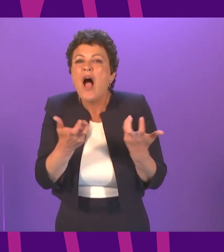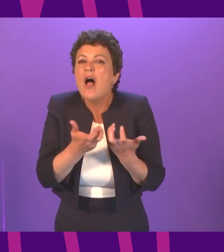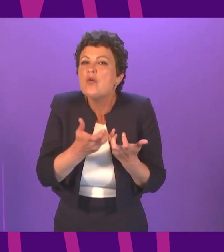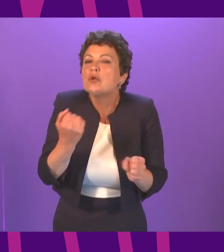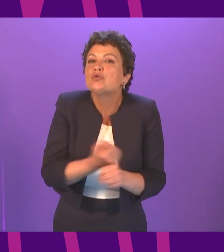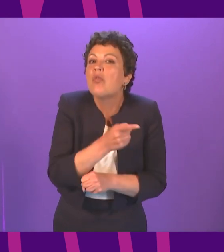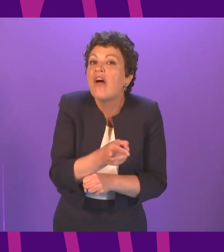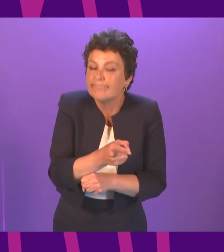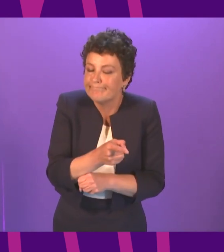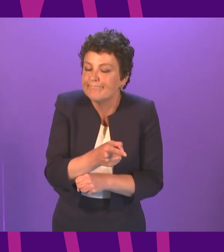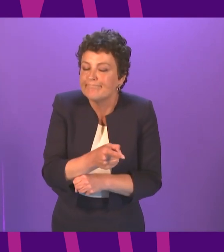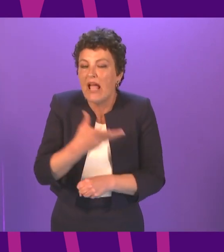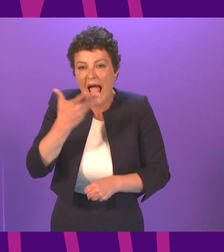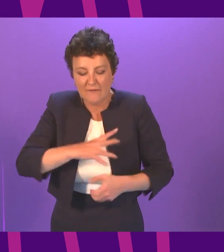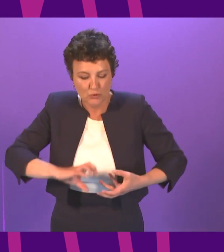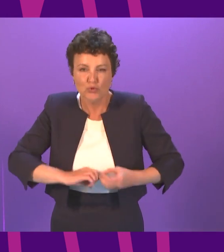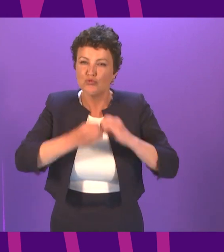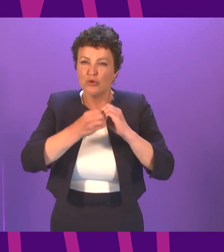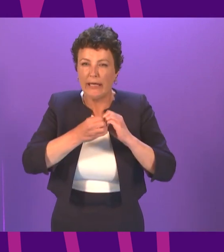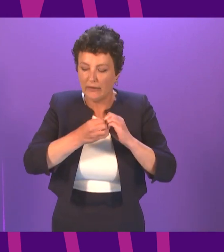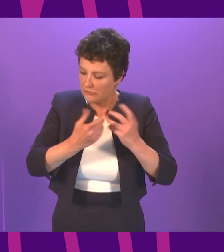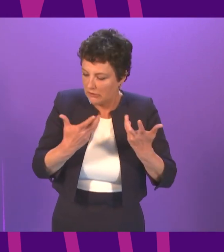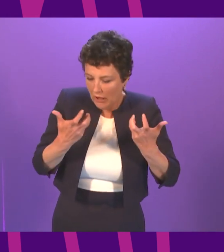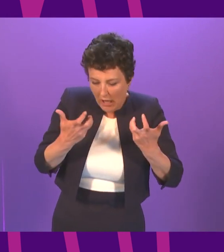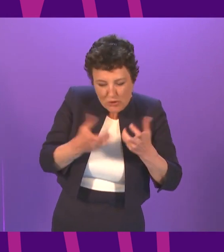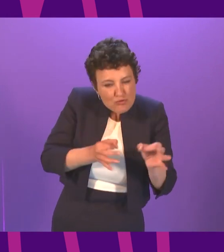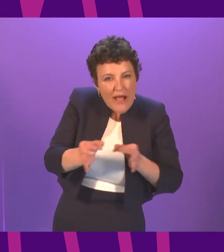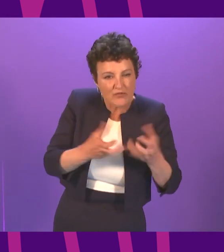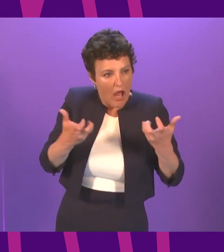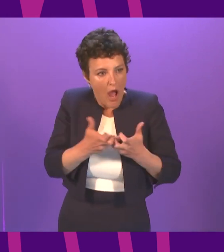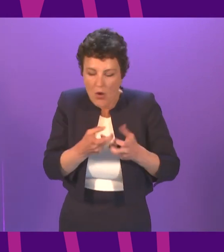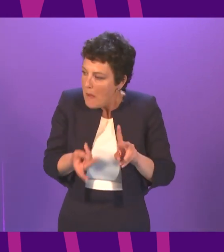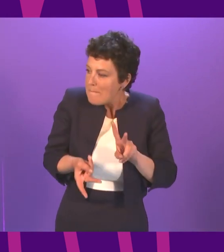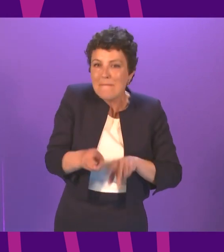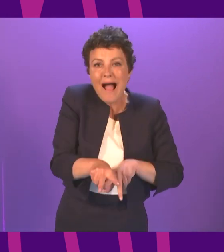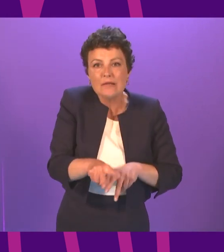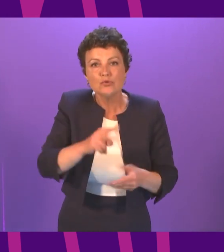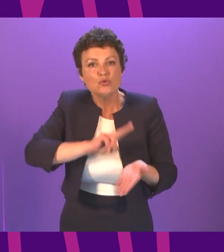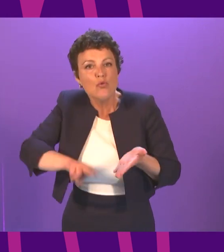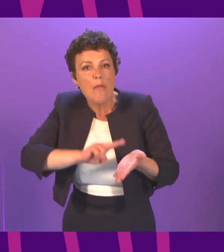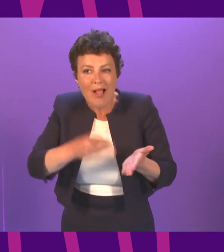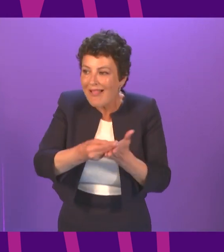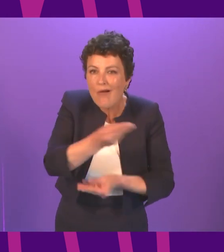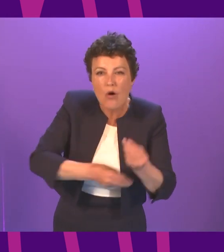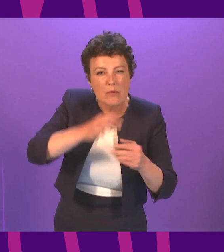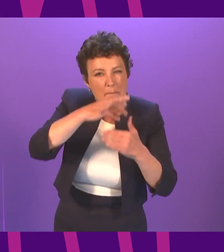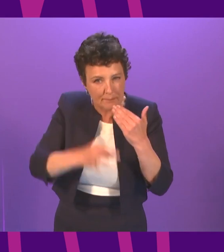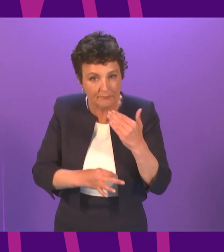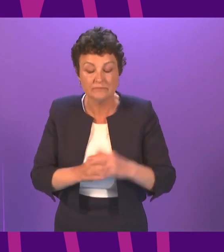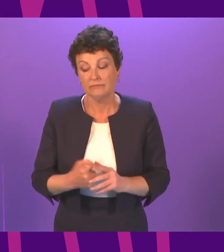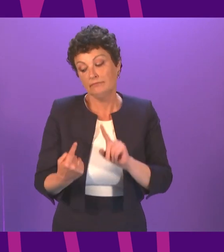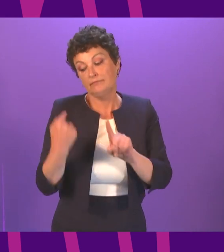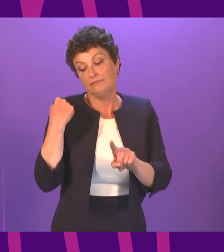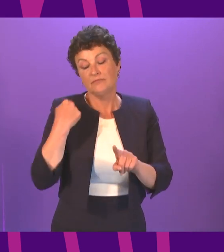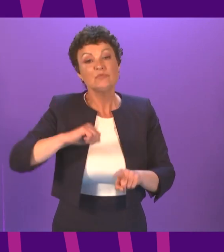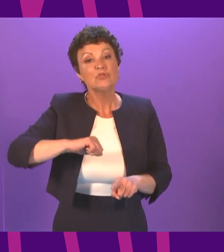foundations now for the recovery we all want to build. During the campaign, the SNP published a plan for the first 100 days of a